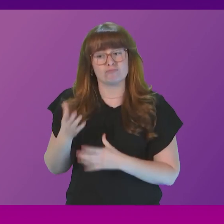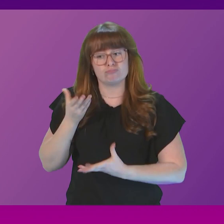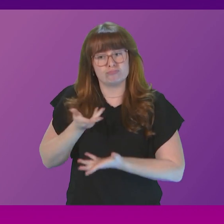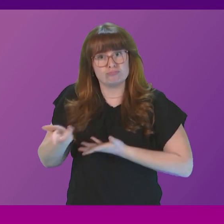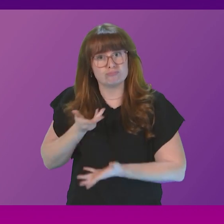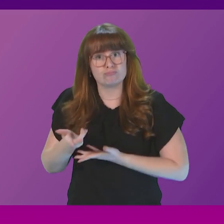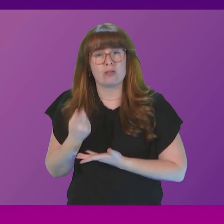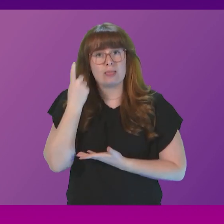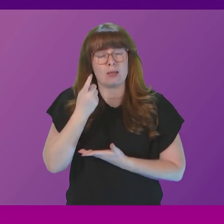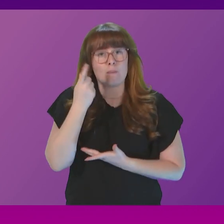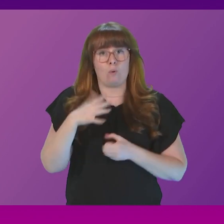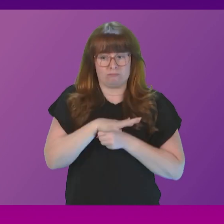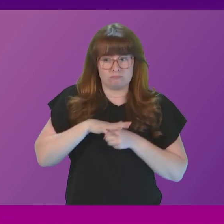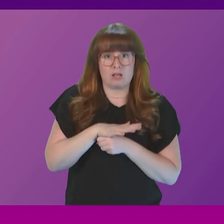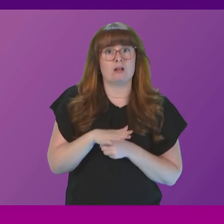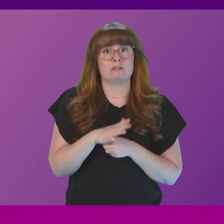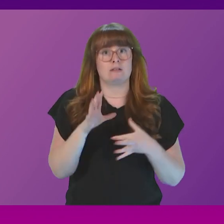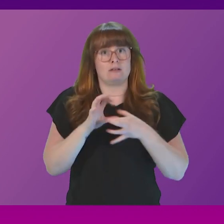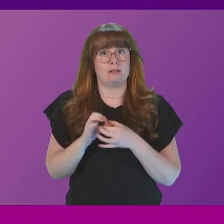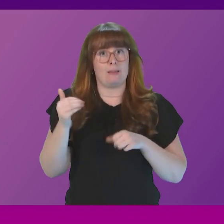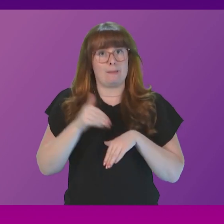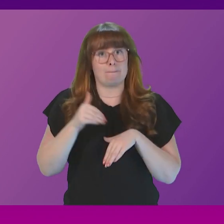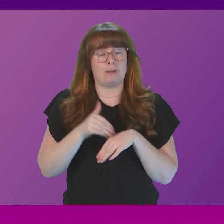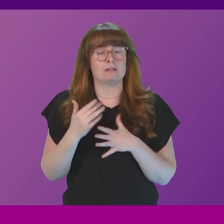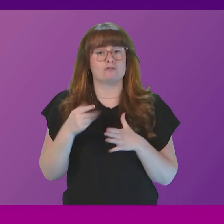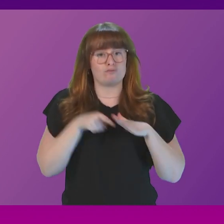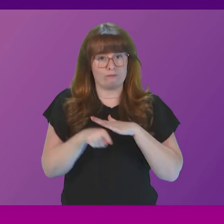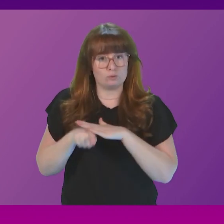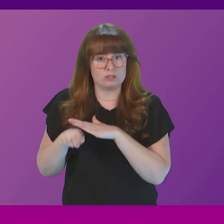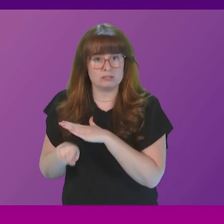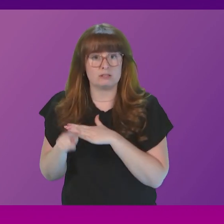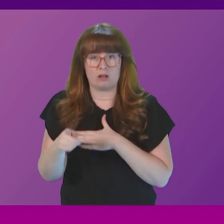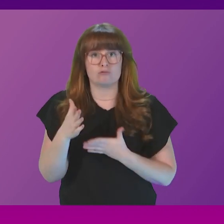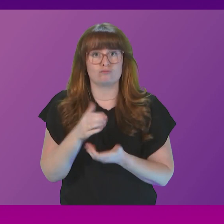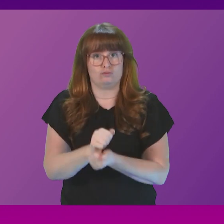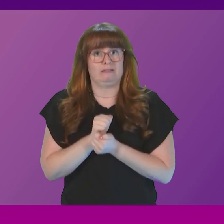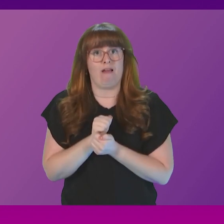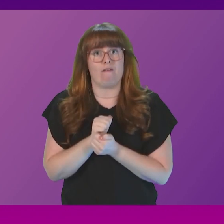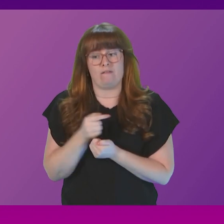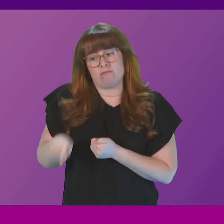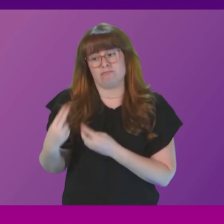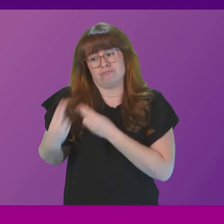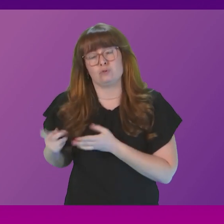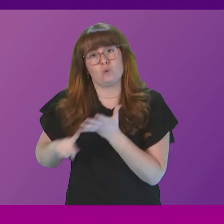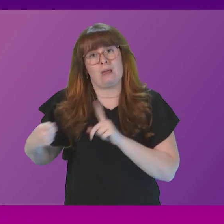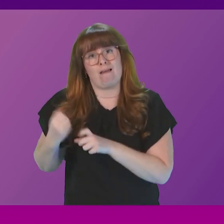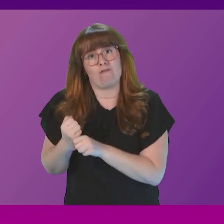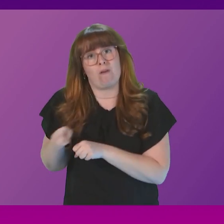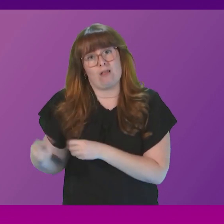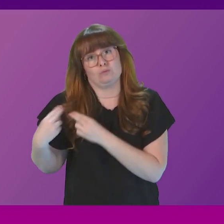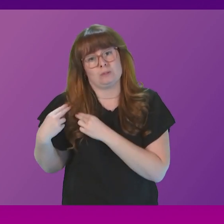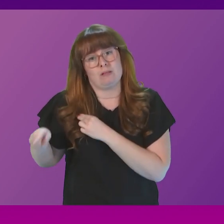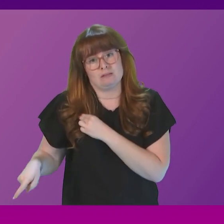immigration and areas concerning refugees and asylum seekers are reserved matters. But I think that, First Minister, you've given a